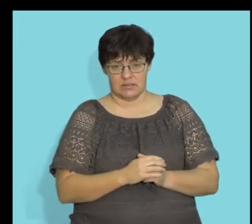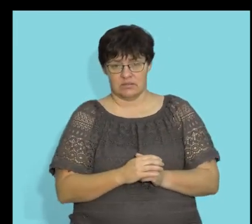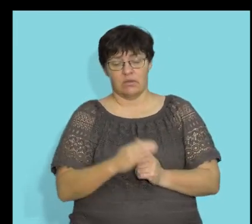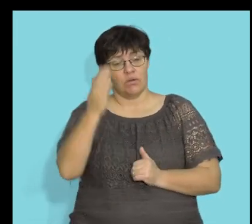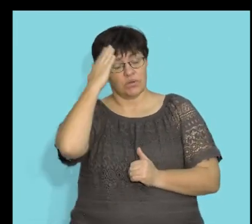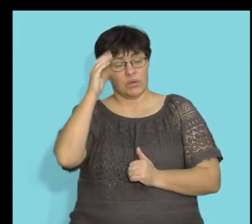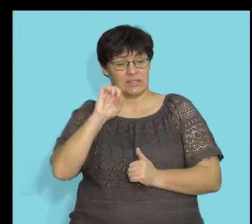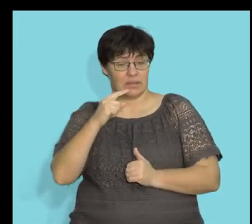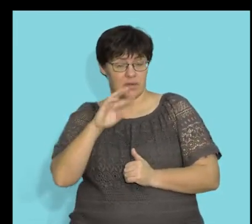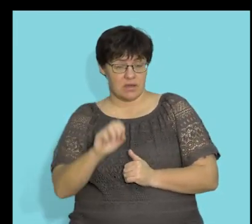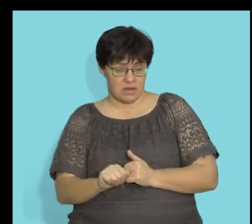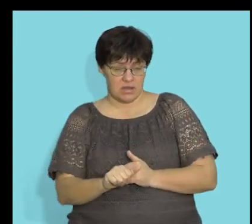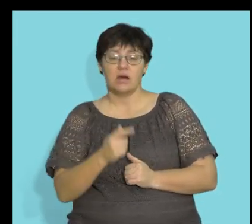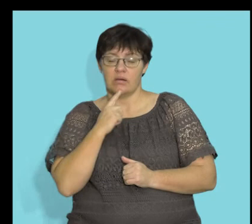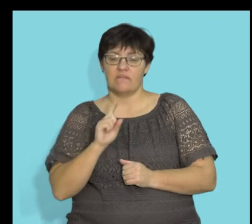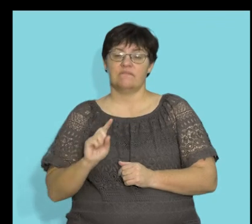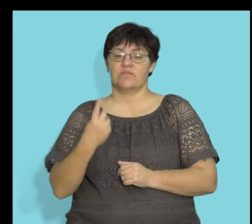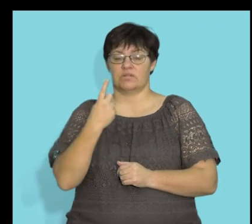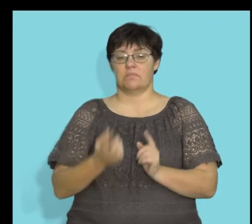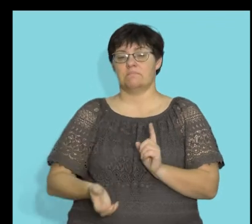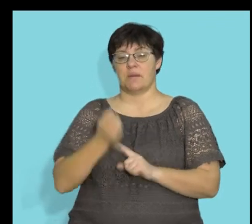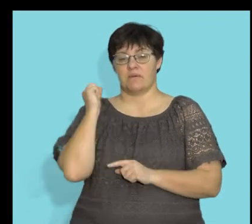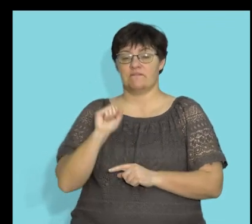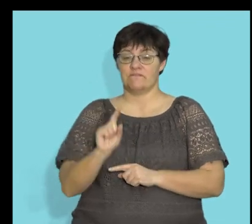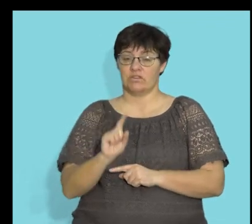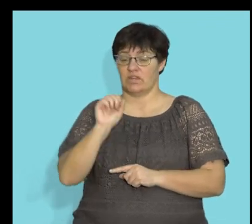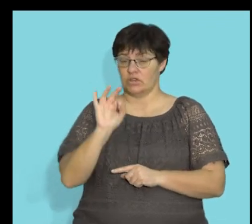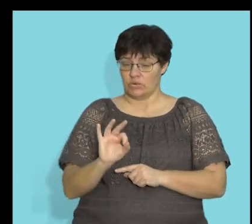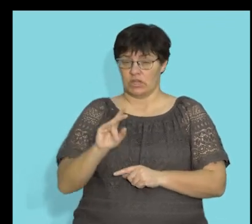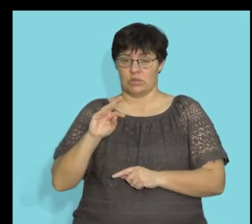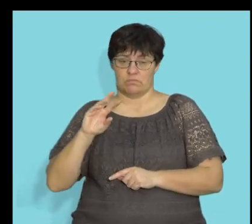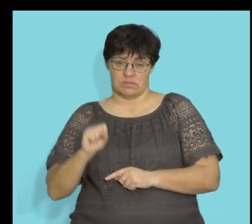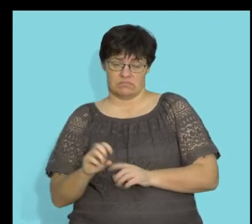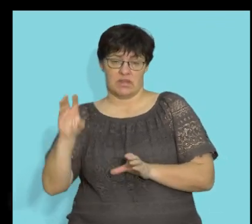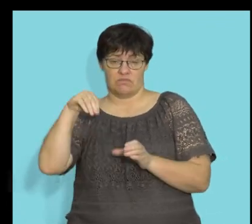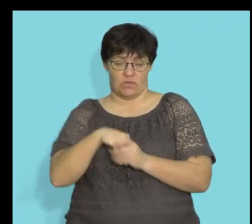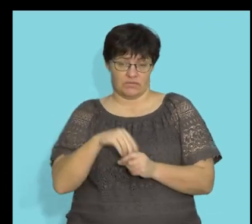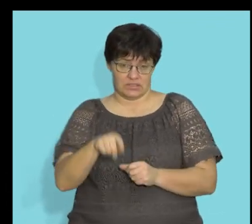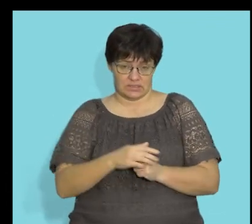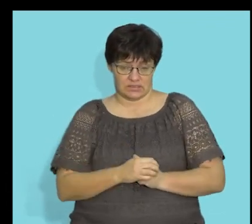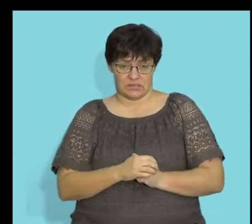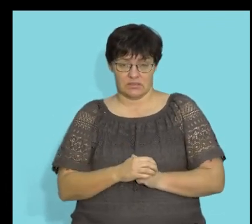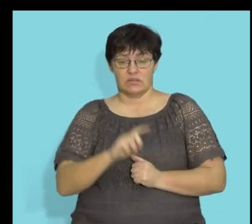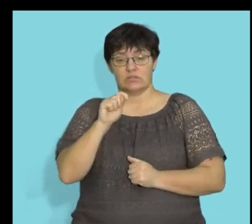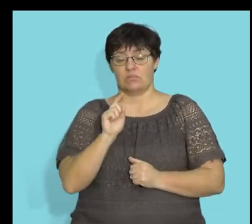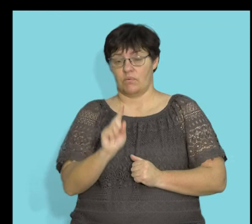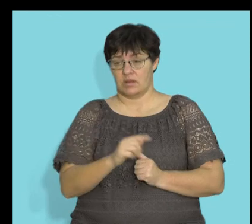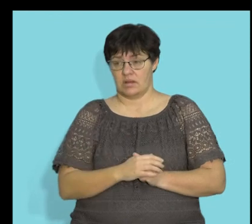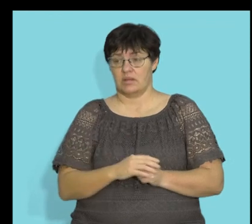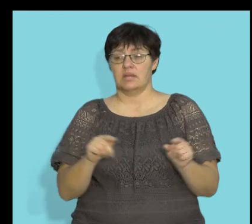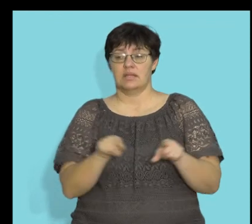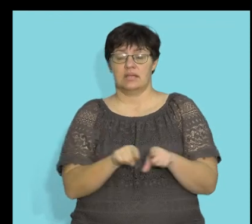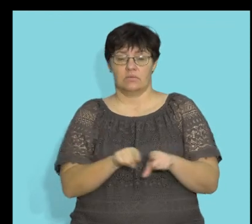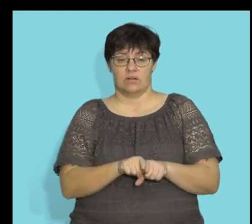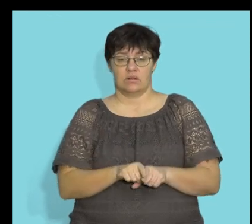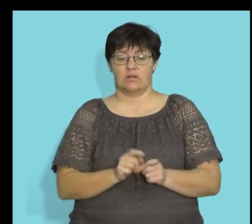But I know with sigma sums, I first always have to find the first three terms involved in the sum. So term 1